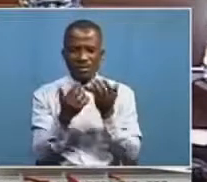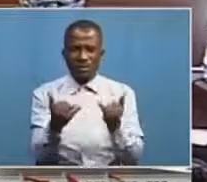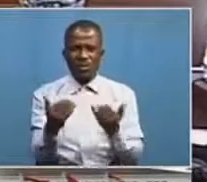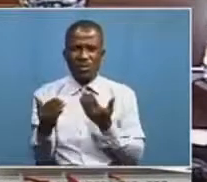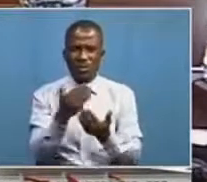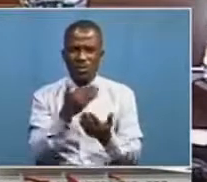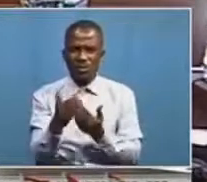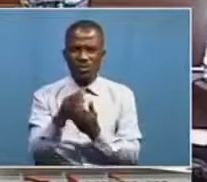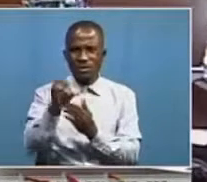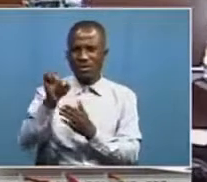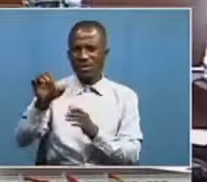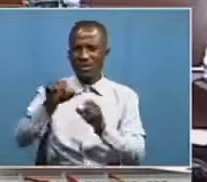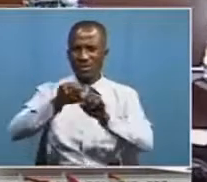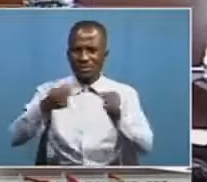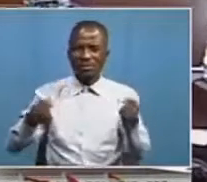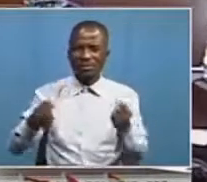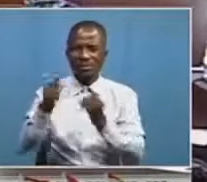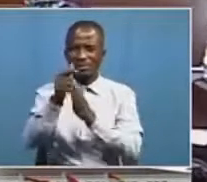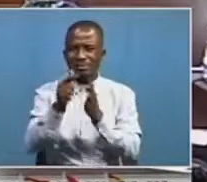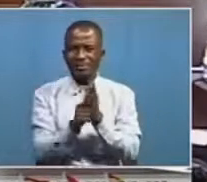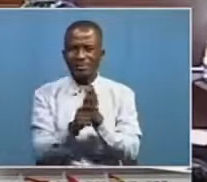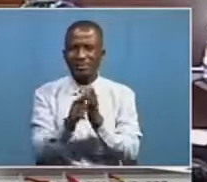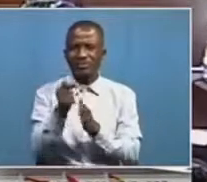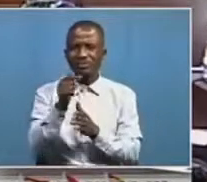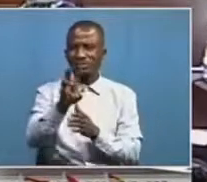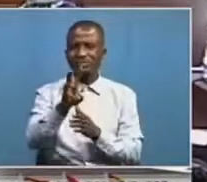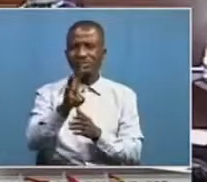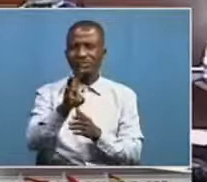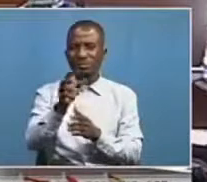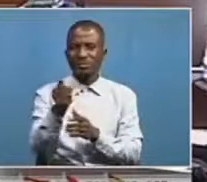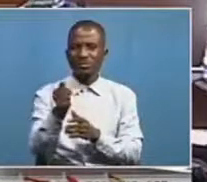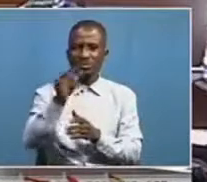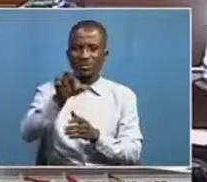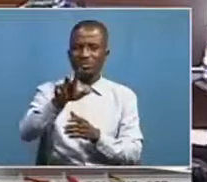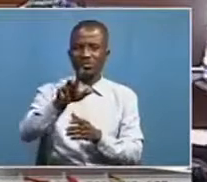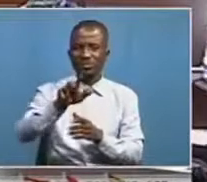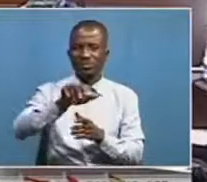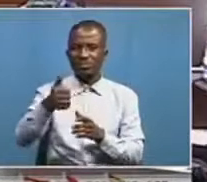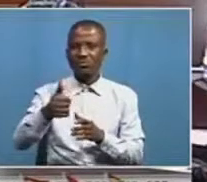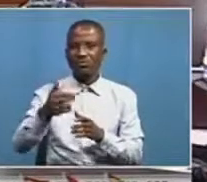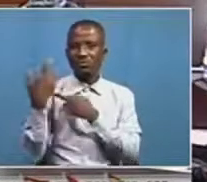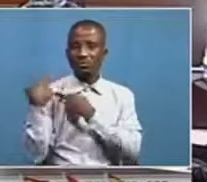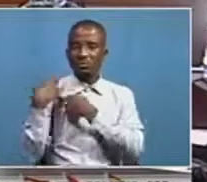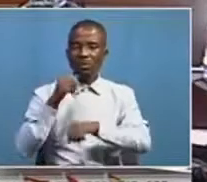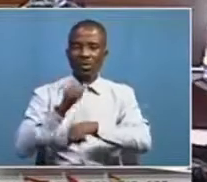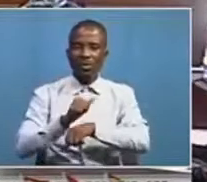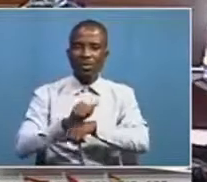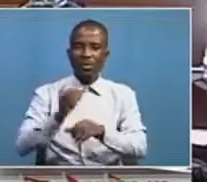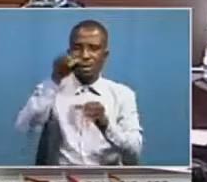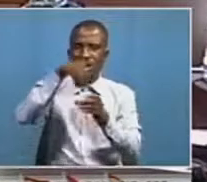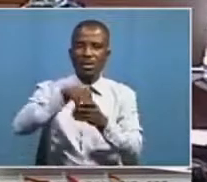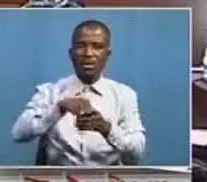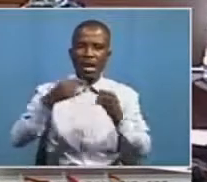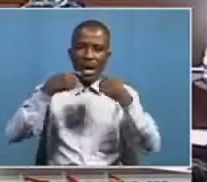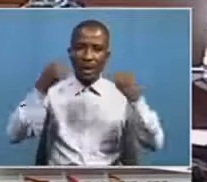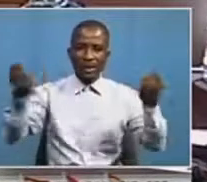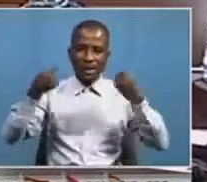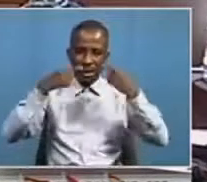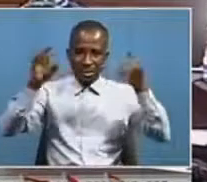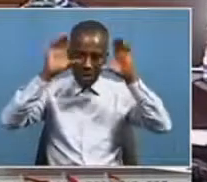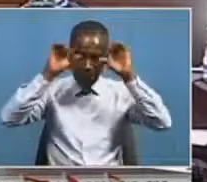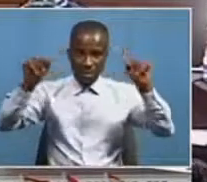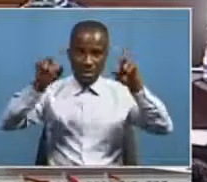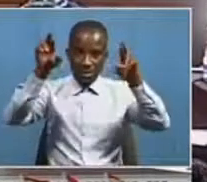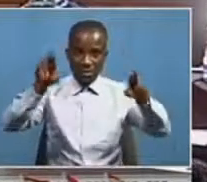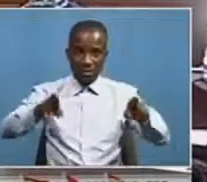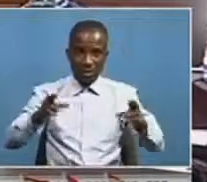violated Article 23 and 296 in the discharge of his duties, which included the declaration of the presidential